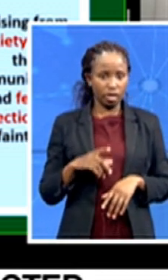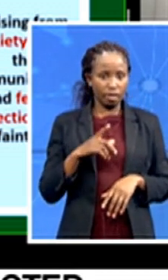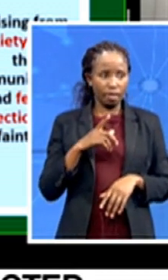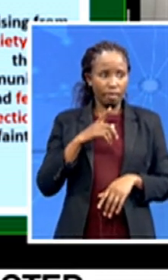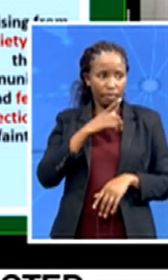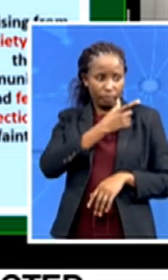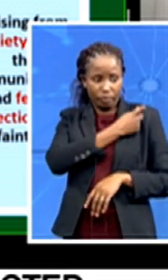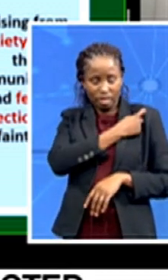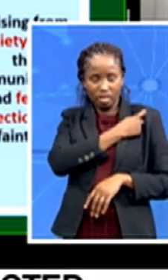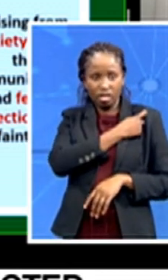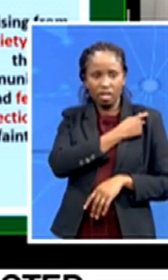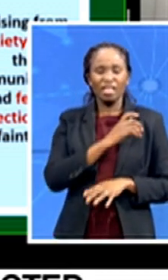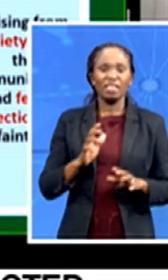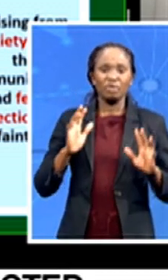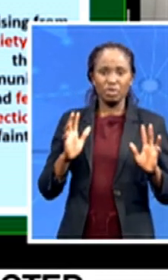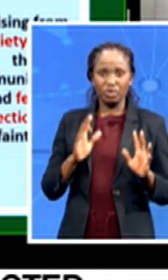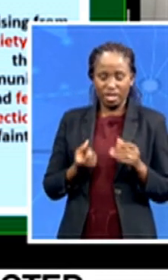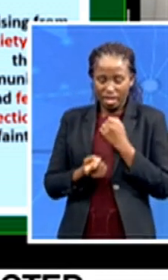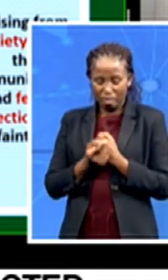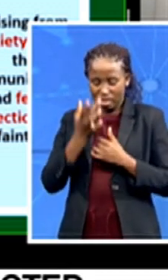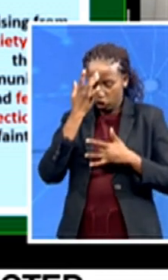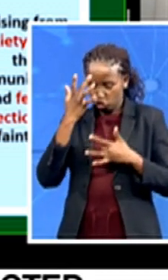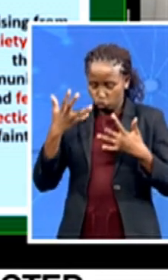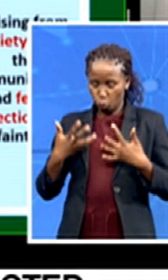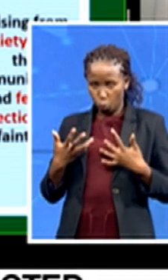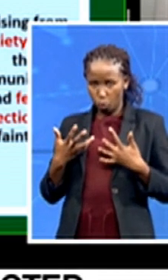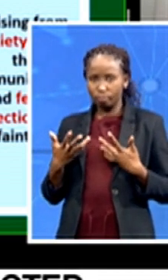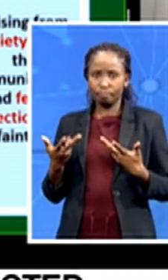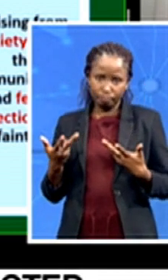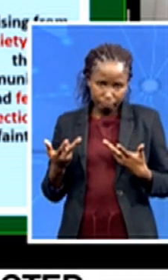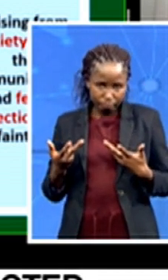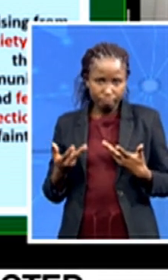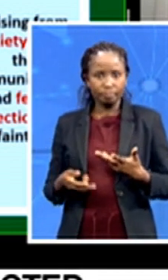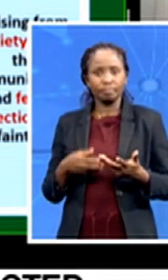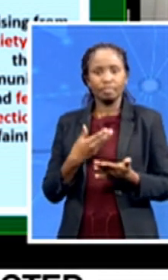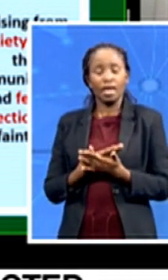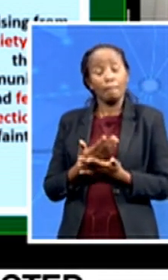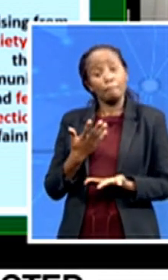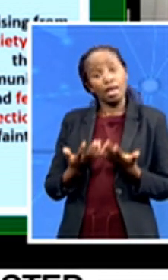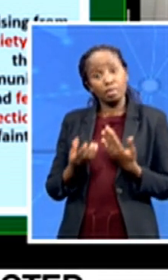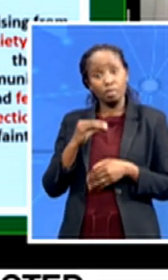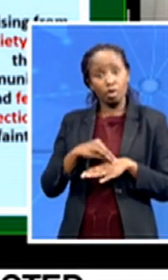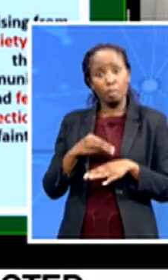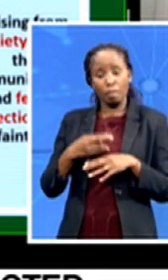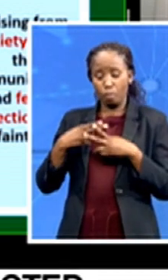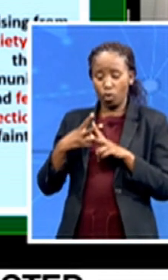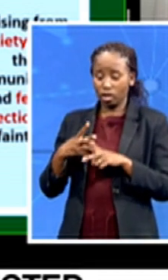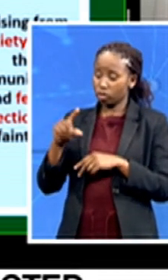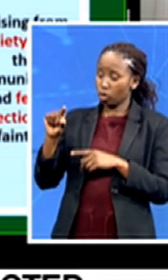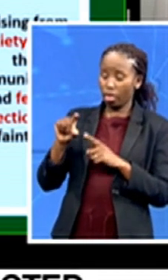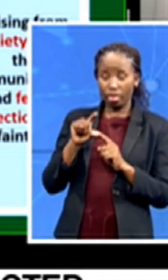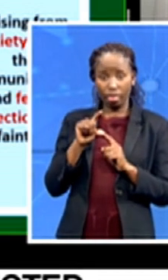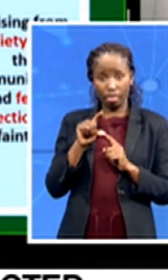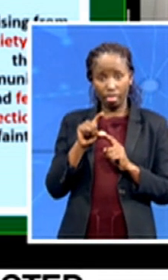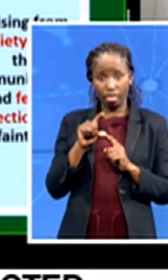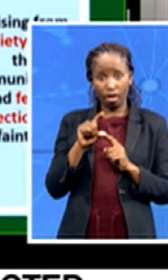event, it could either be related to the product itself. So this means it could be one of the adverse or the side